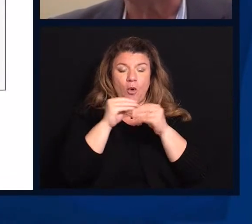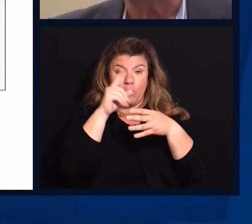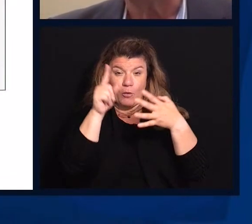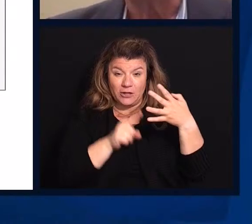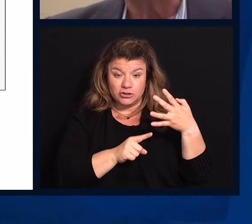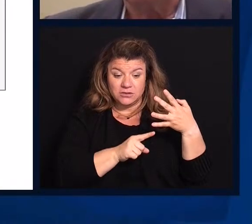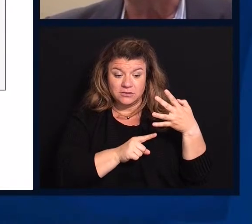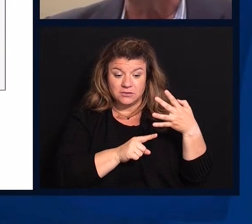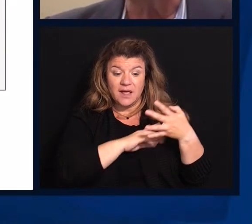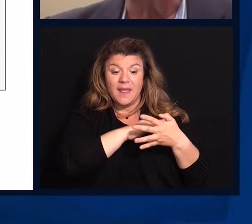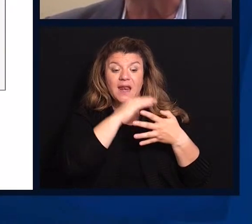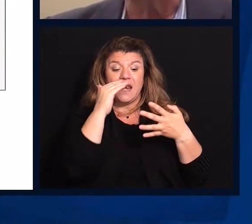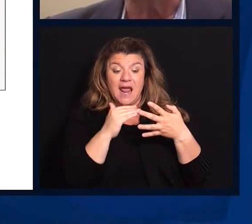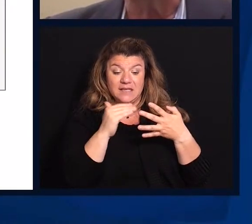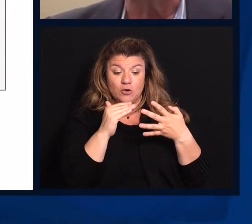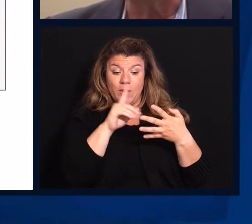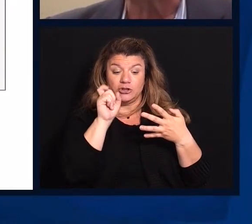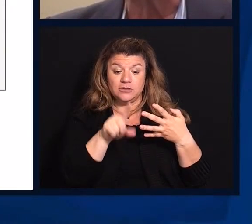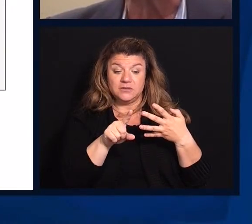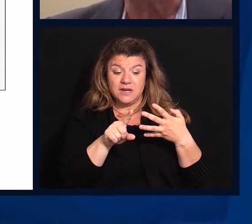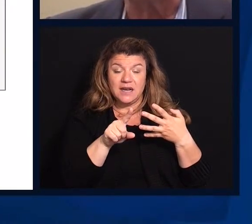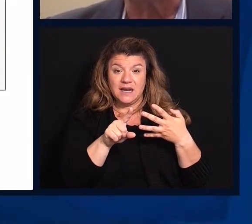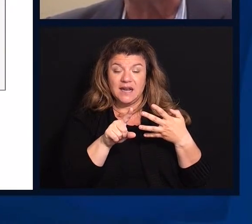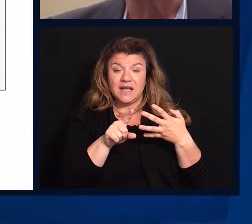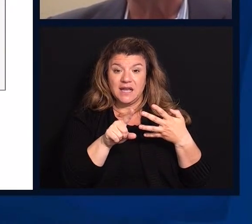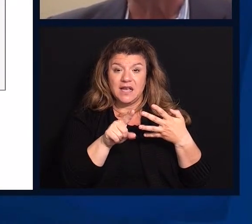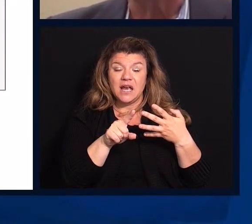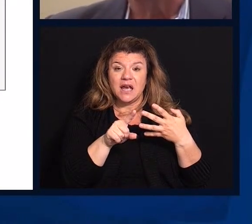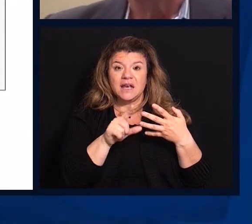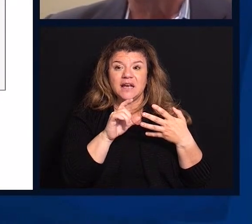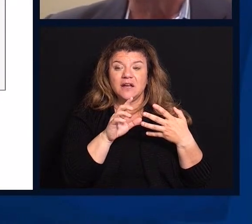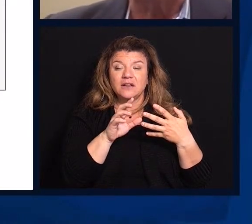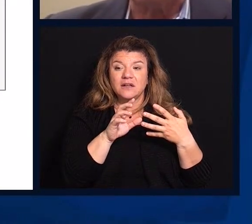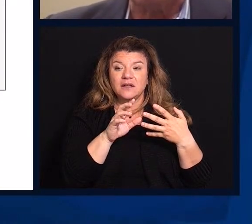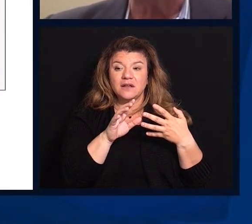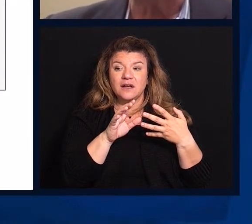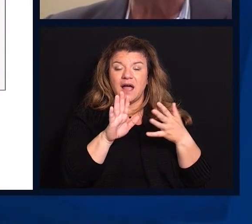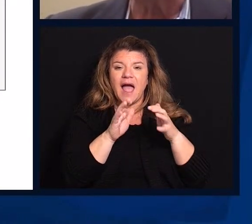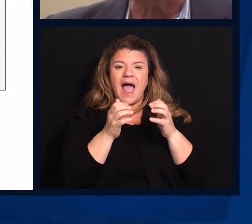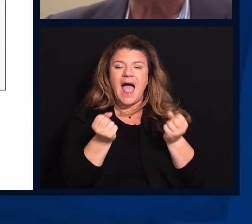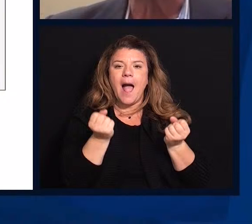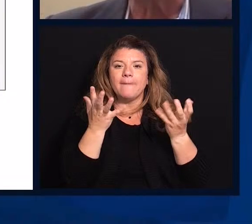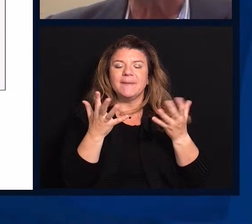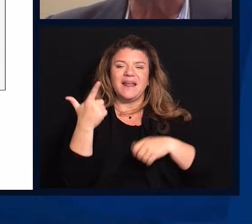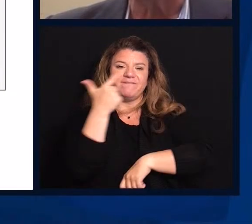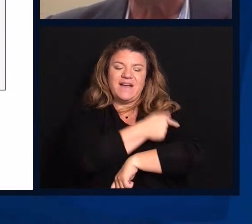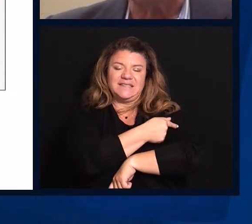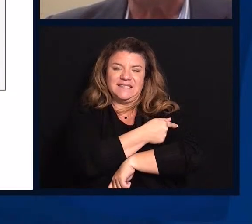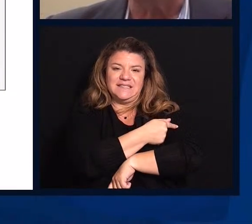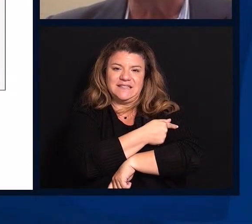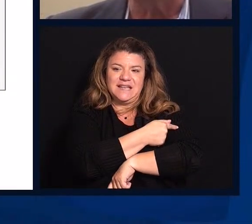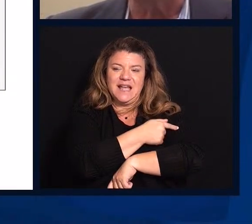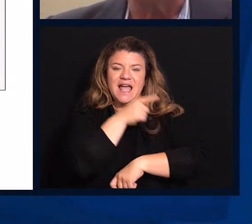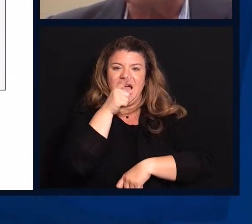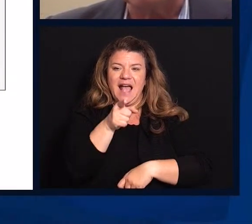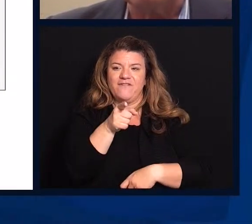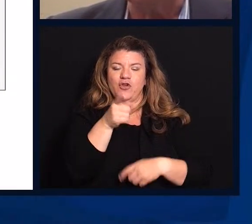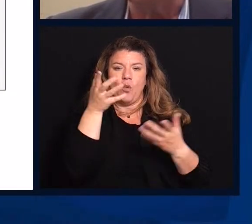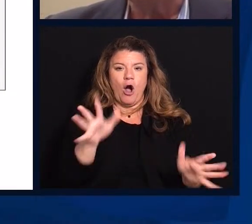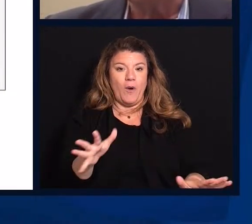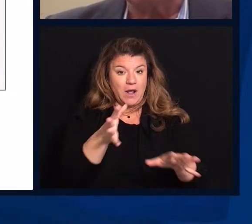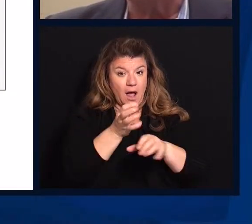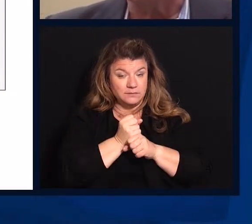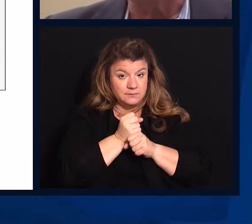slide. And then the next question will be, how many vaccines have you